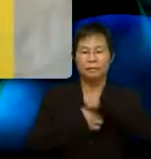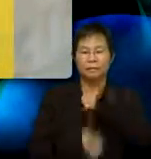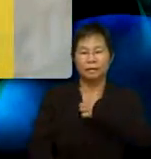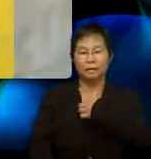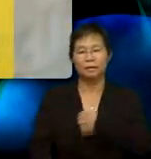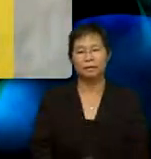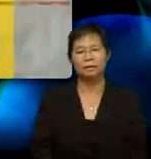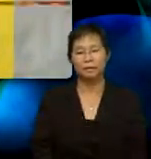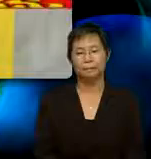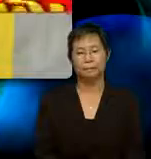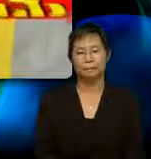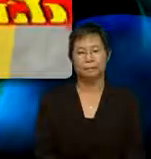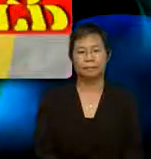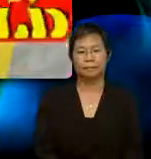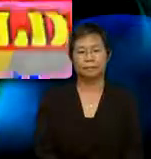necktie.